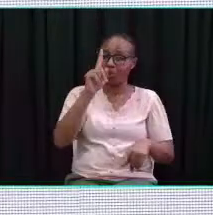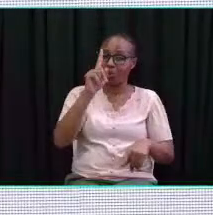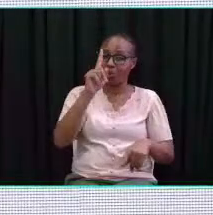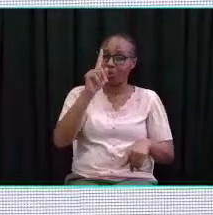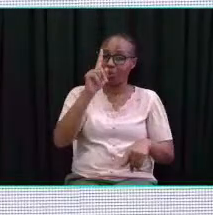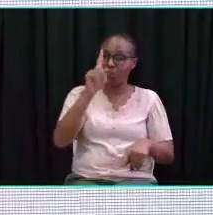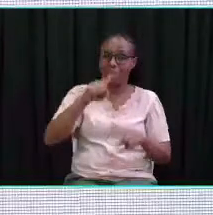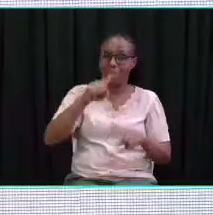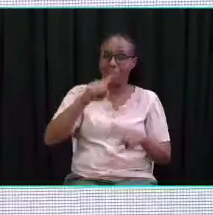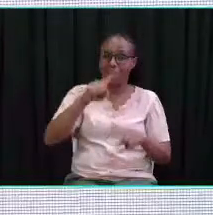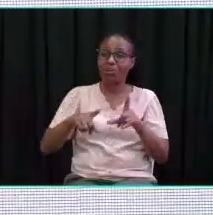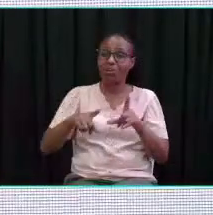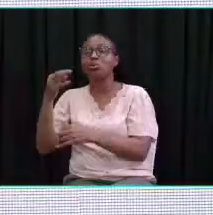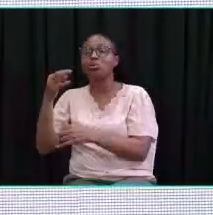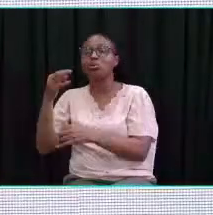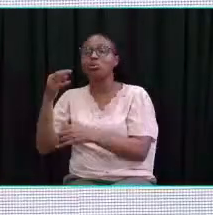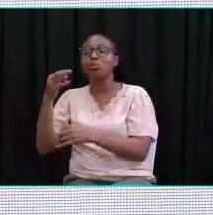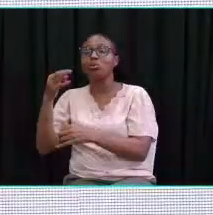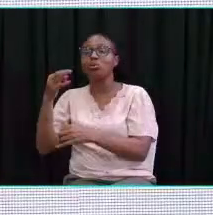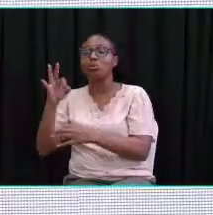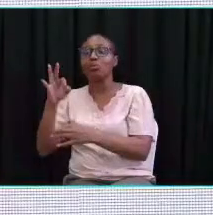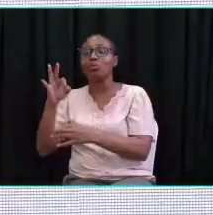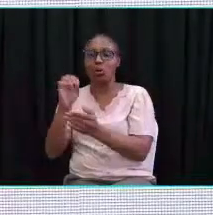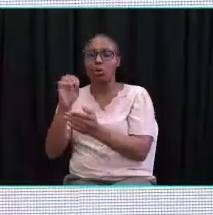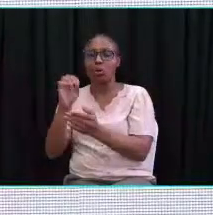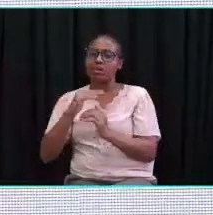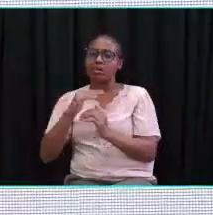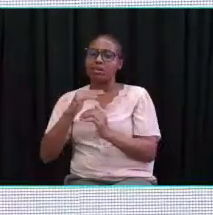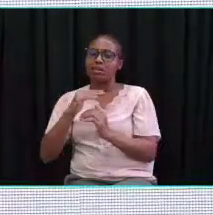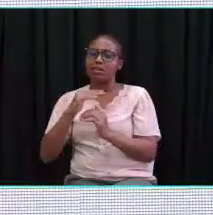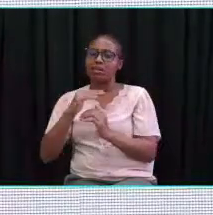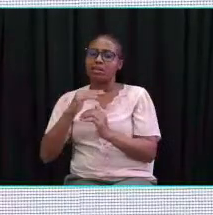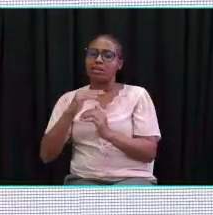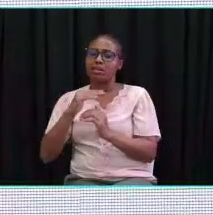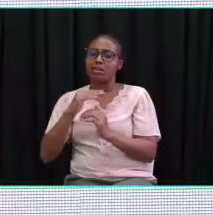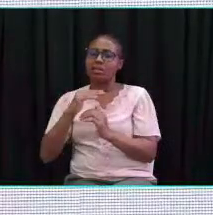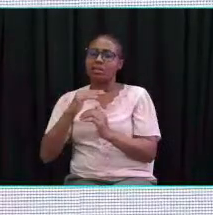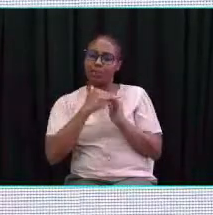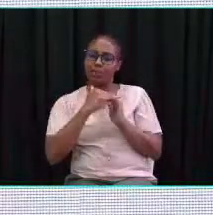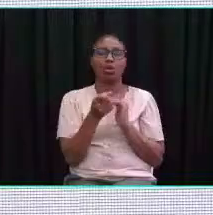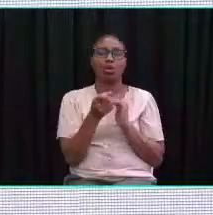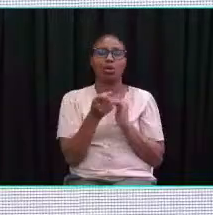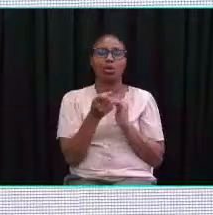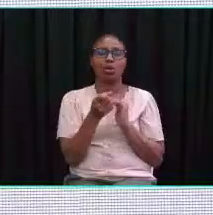So it must be seamless. I must also mention that